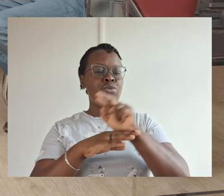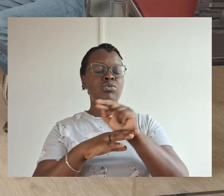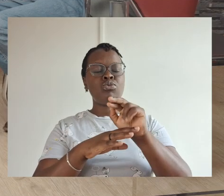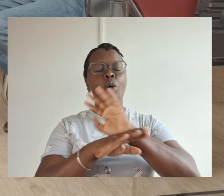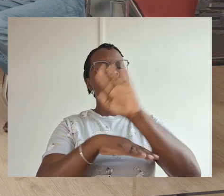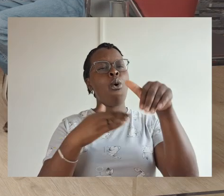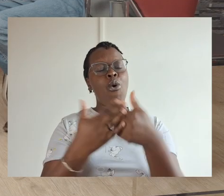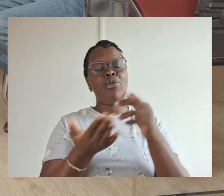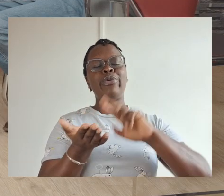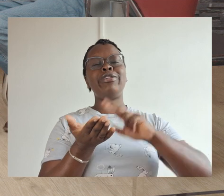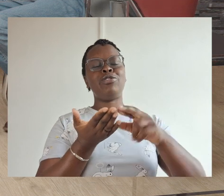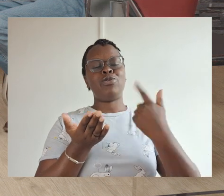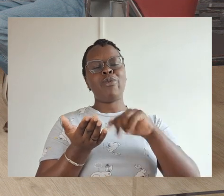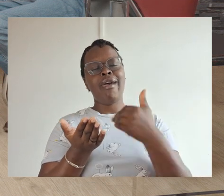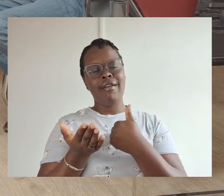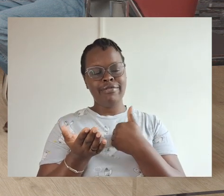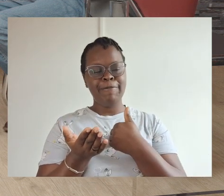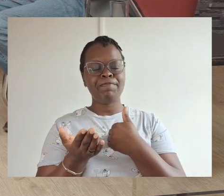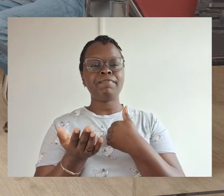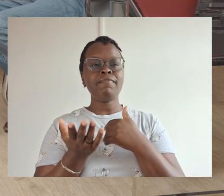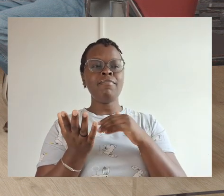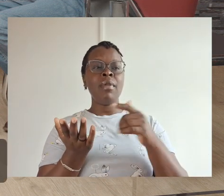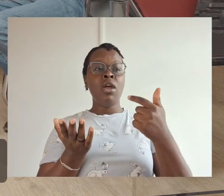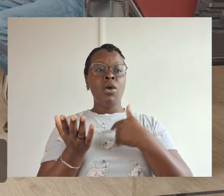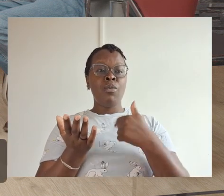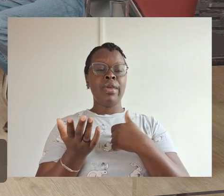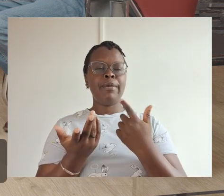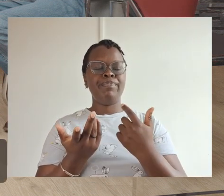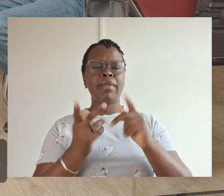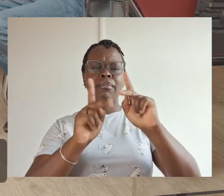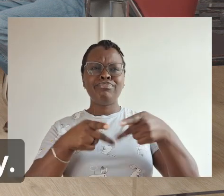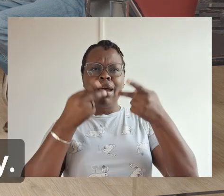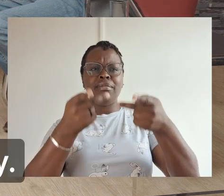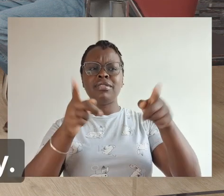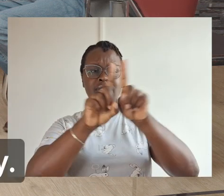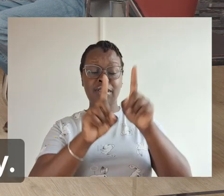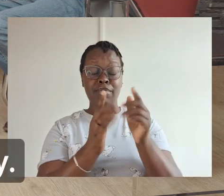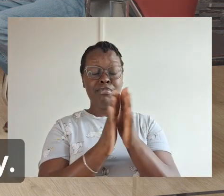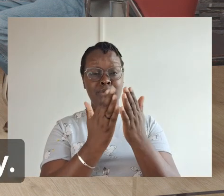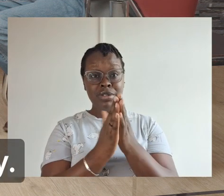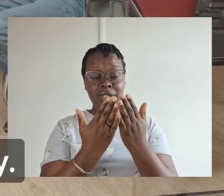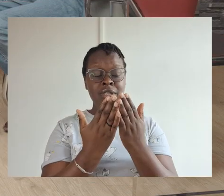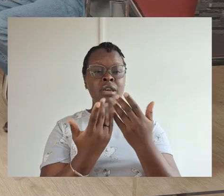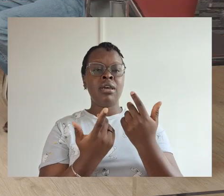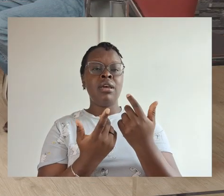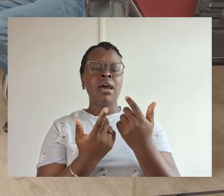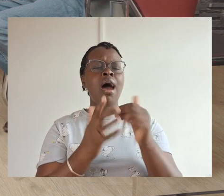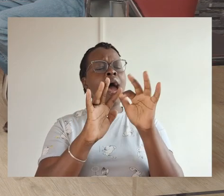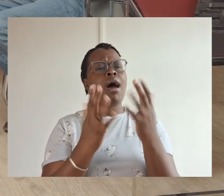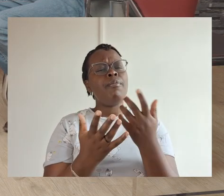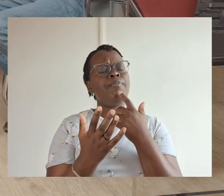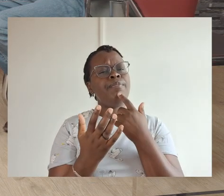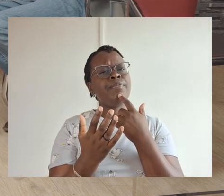which we partner with Abdullahi also. We have published multilingual books also for the community.